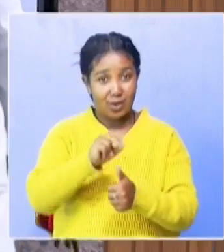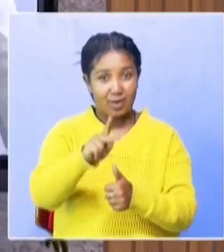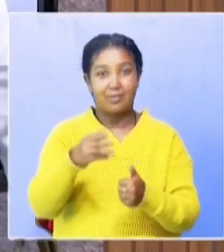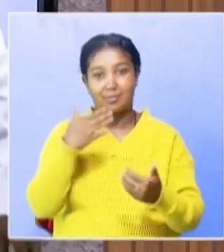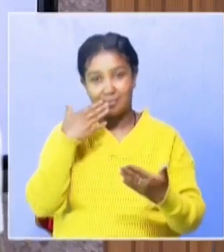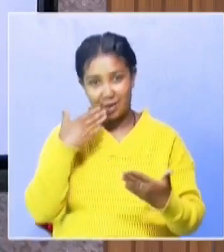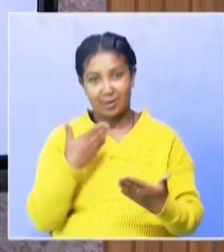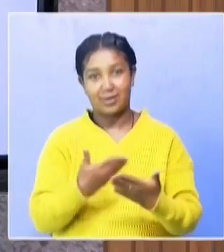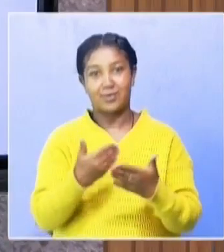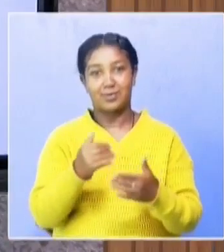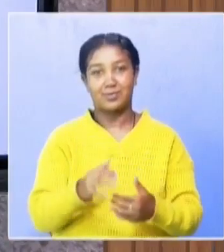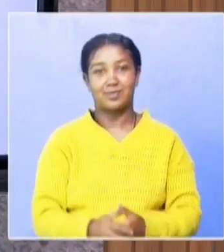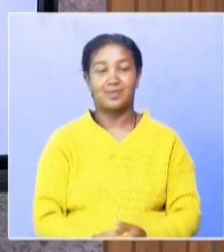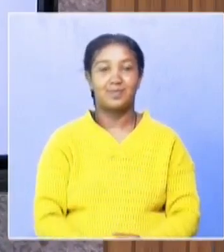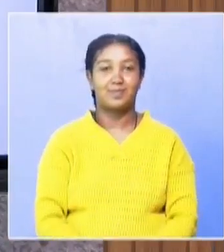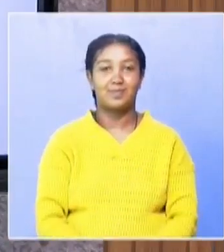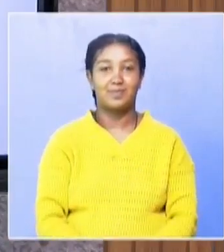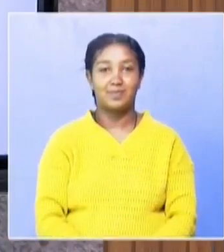you. Okay, come on.